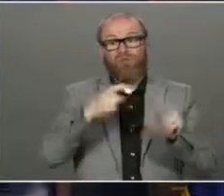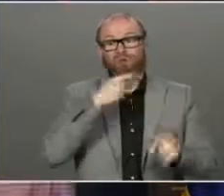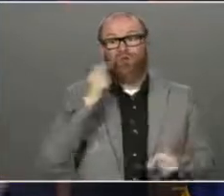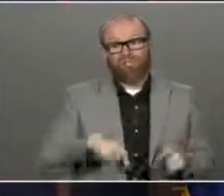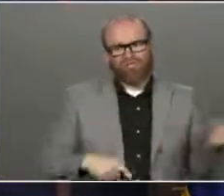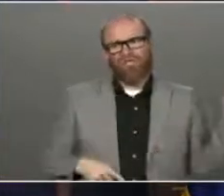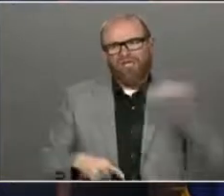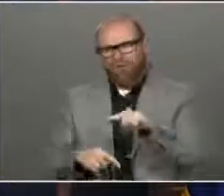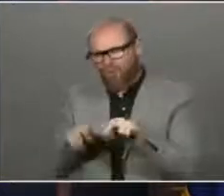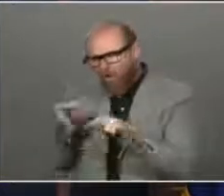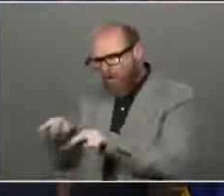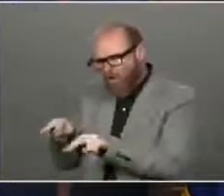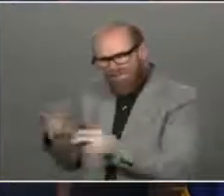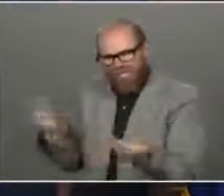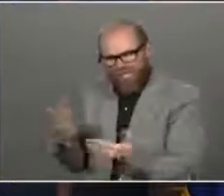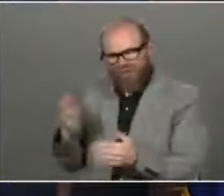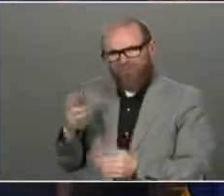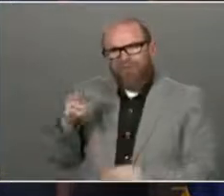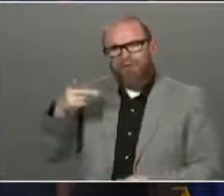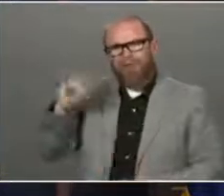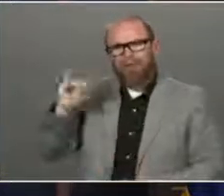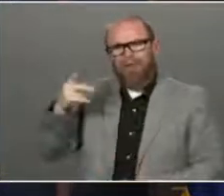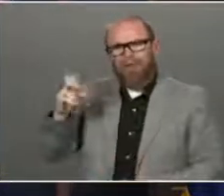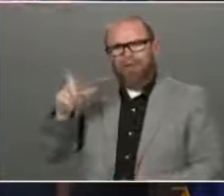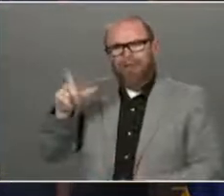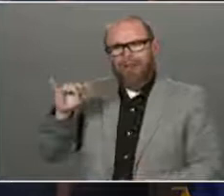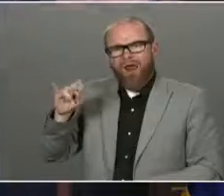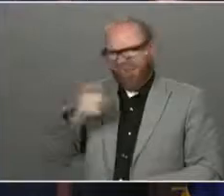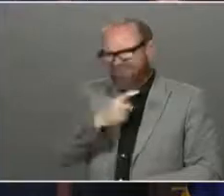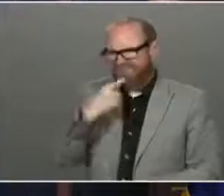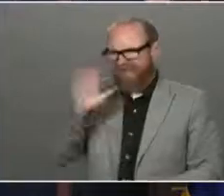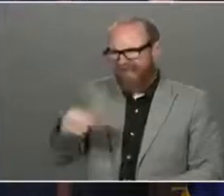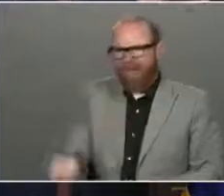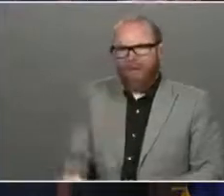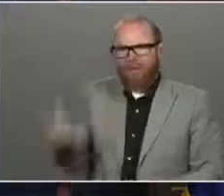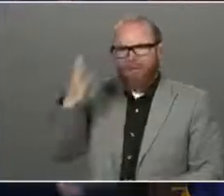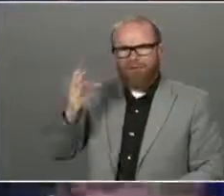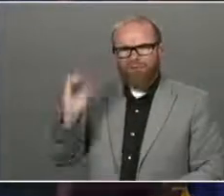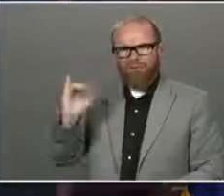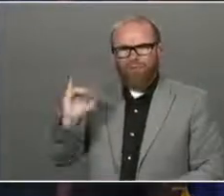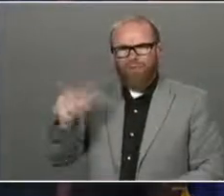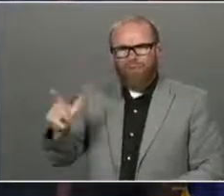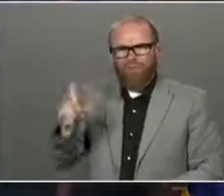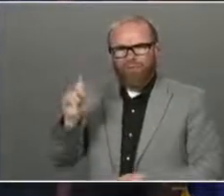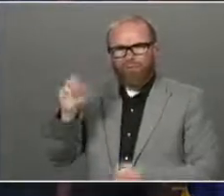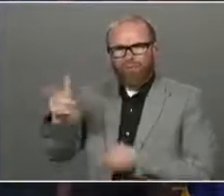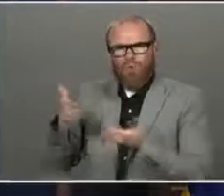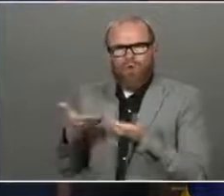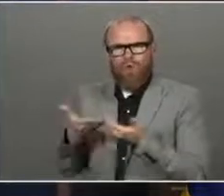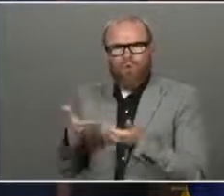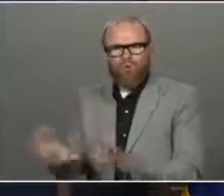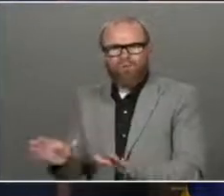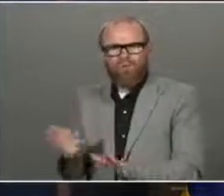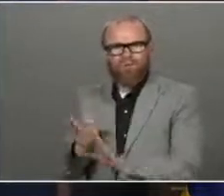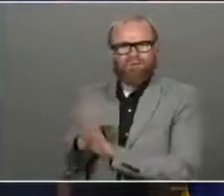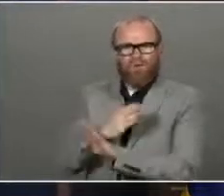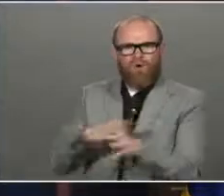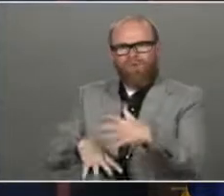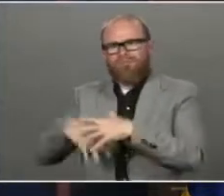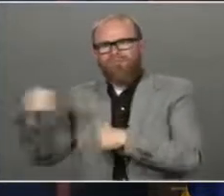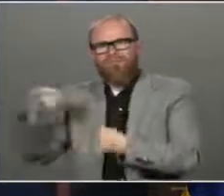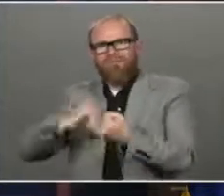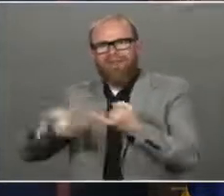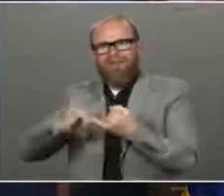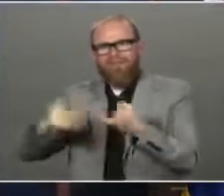pipelines here in the United States. And they ask the question, how much oil do you lose before it comes out of the end of the